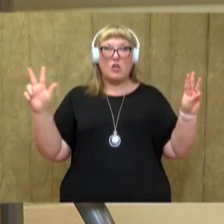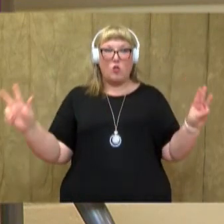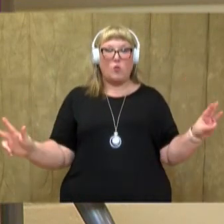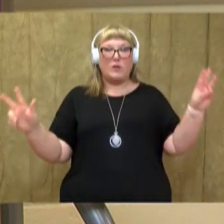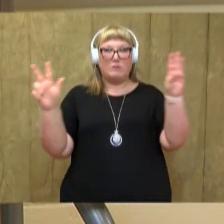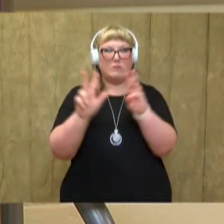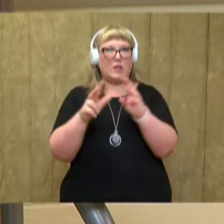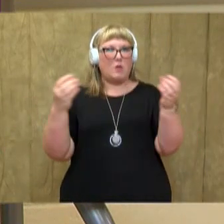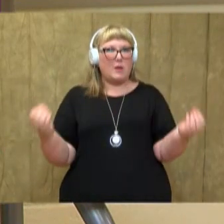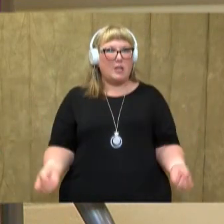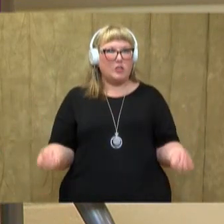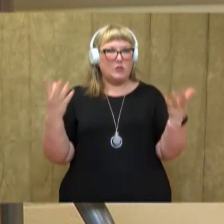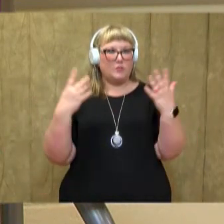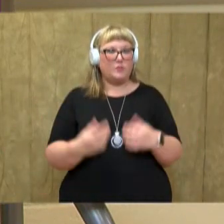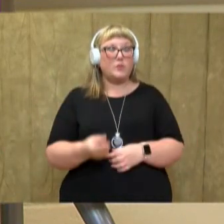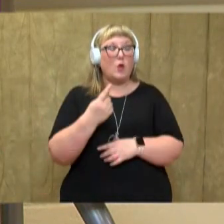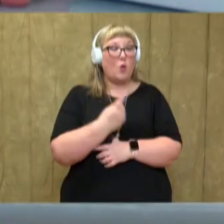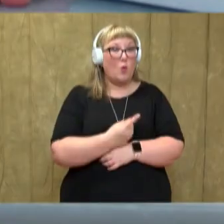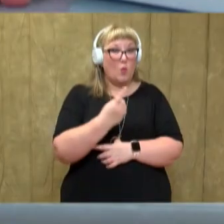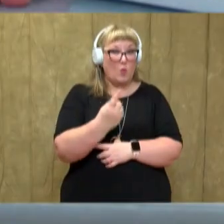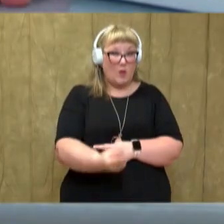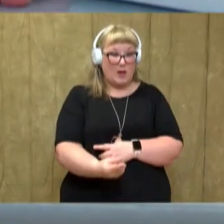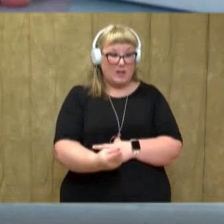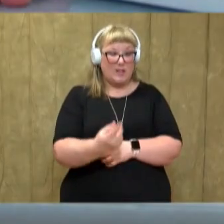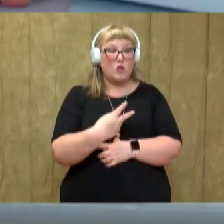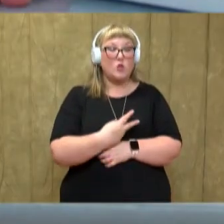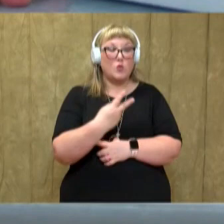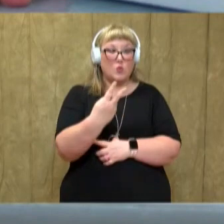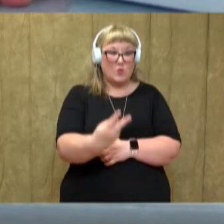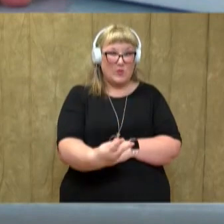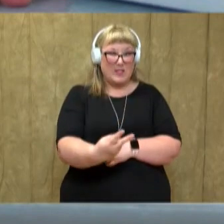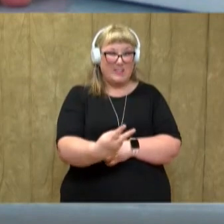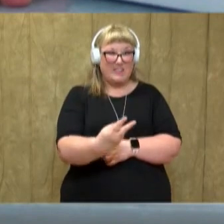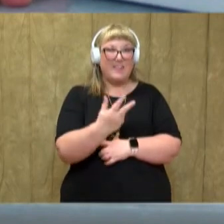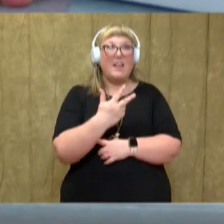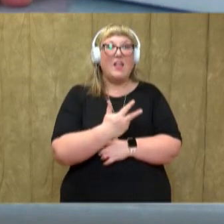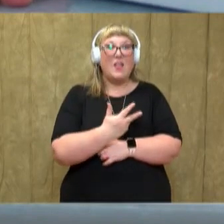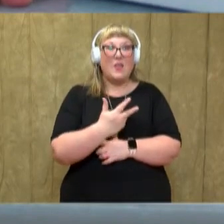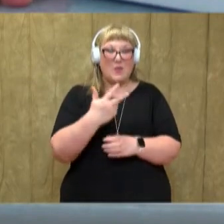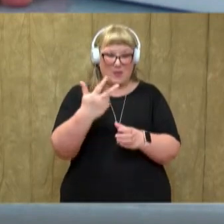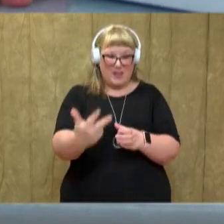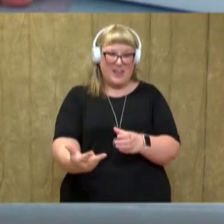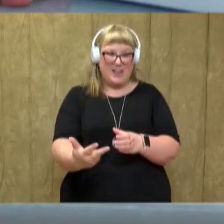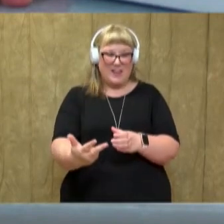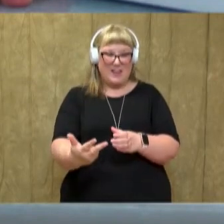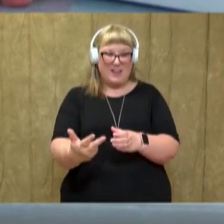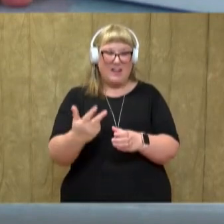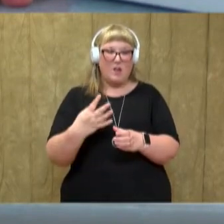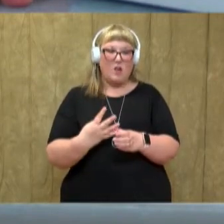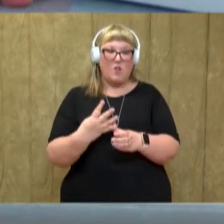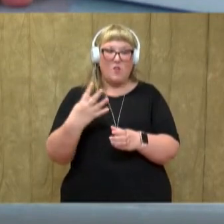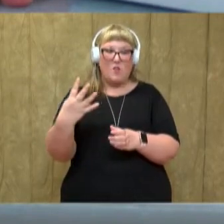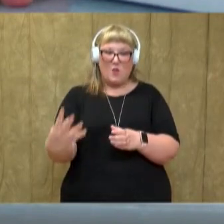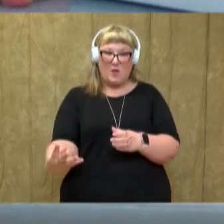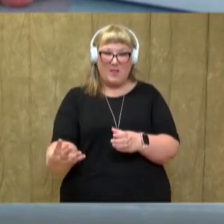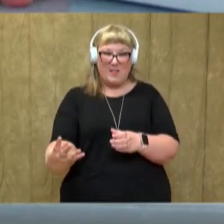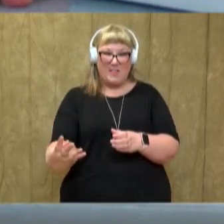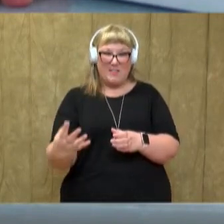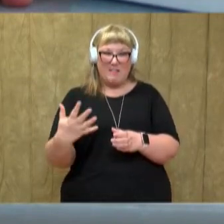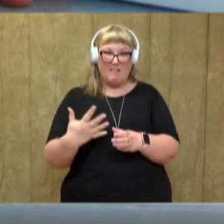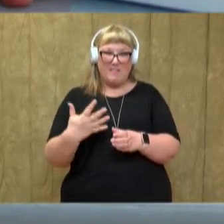have. 1, 2, 3,